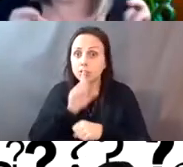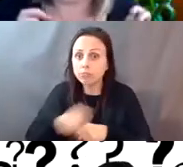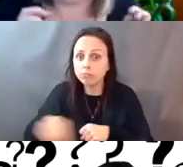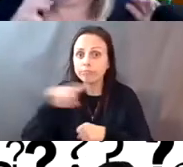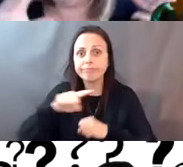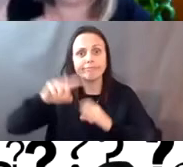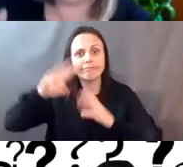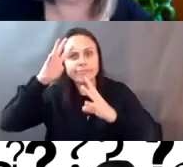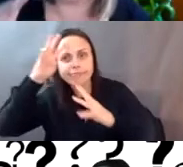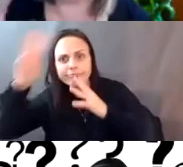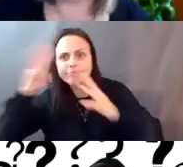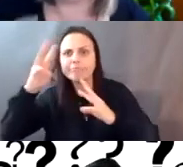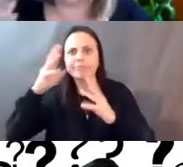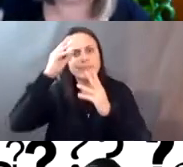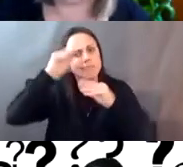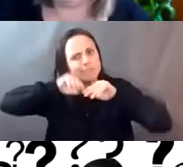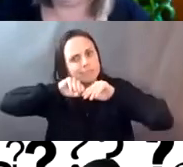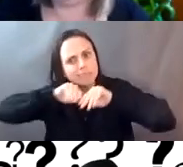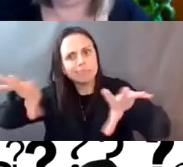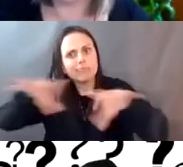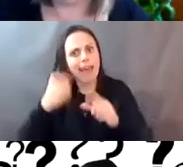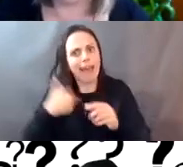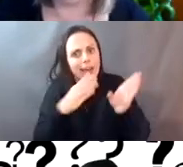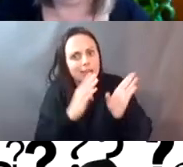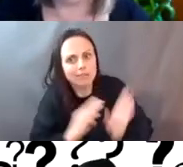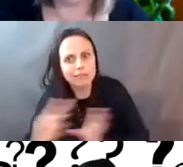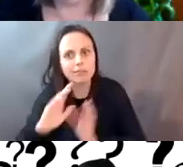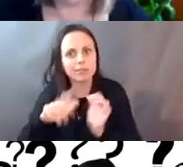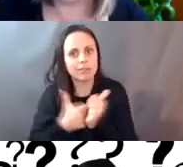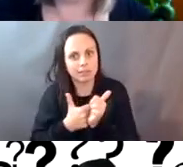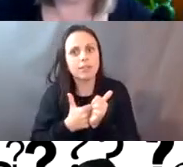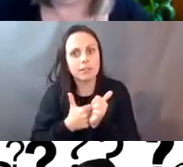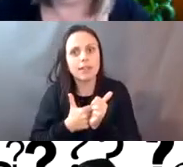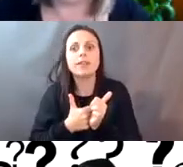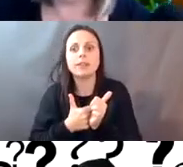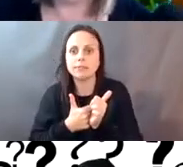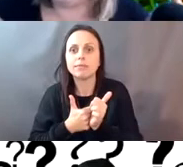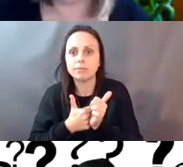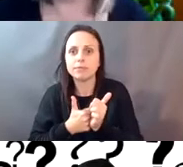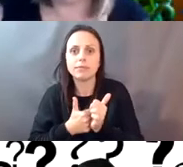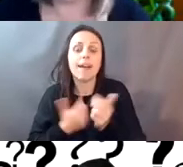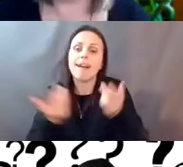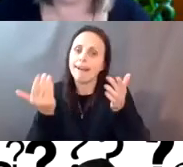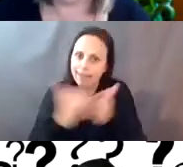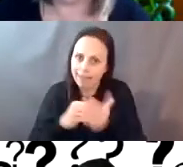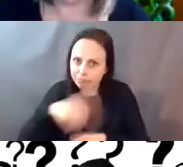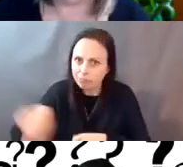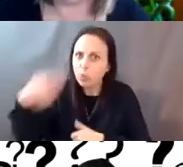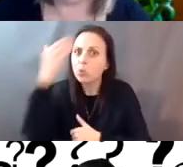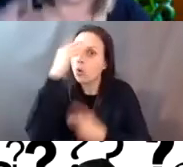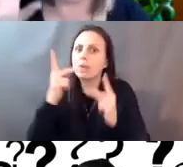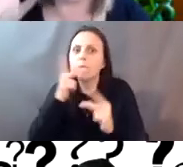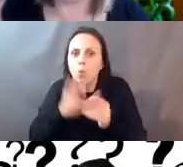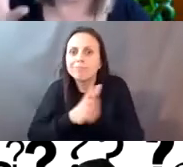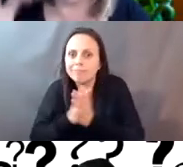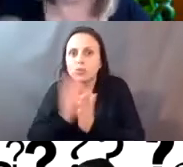that go out strategically online as part of what you're doing, that you know that people are going to be interested